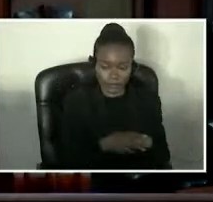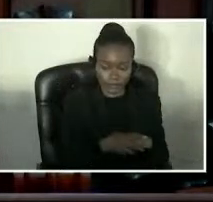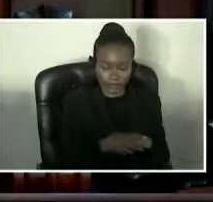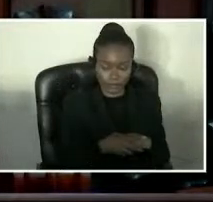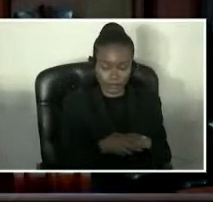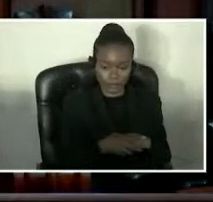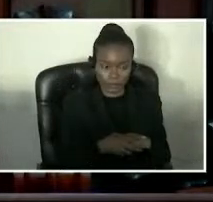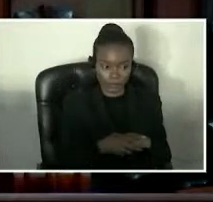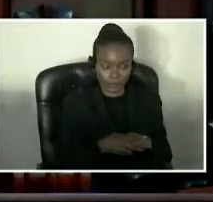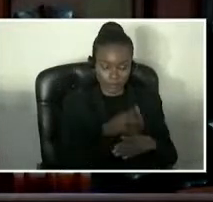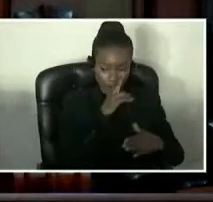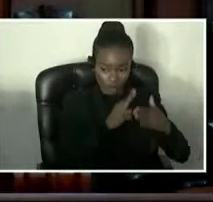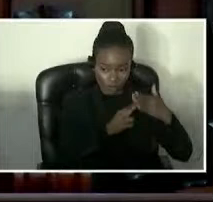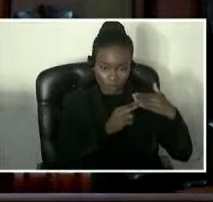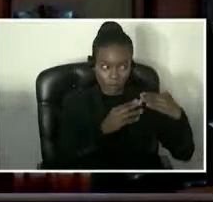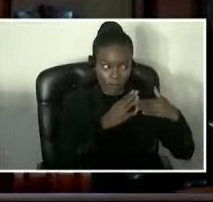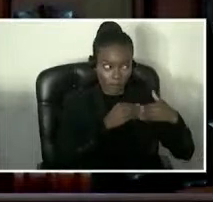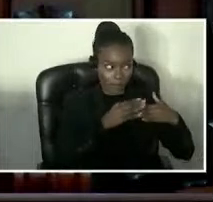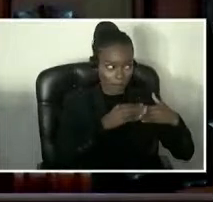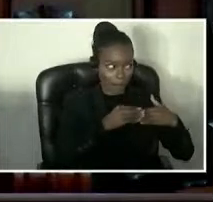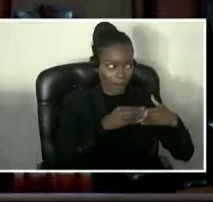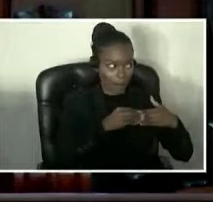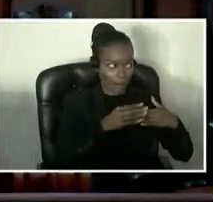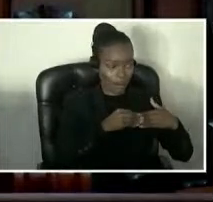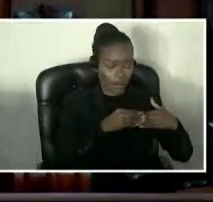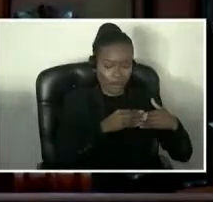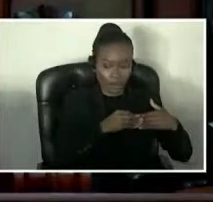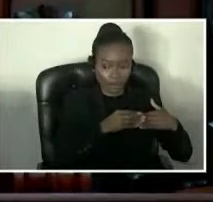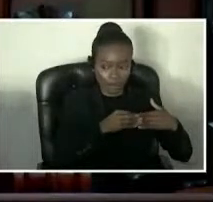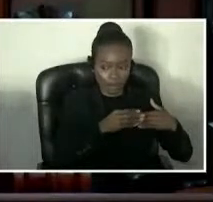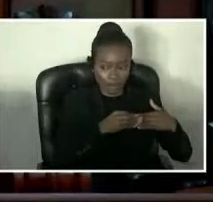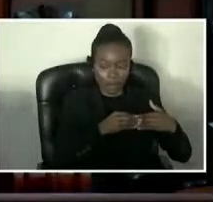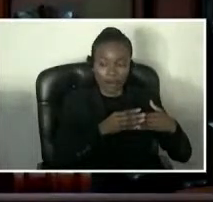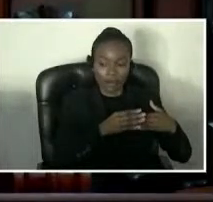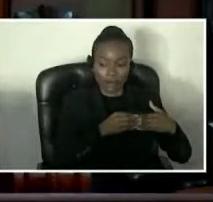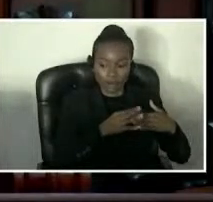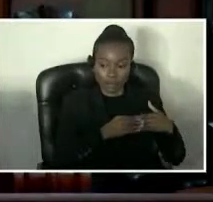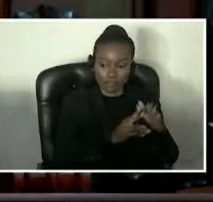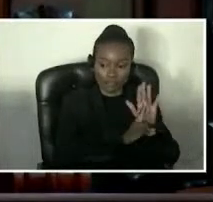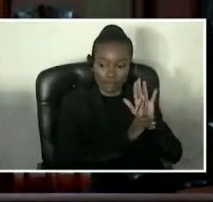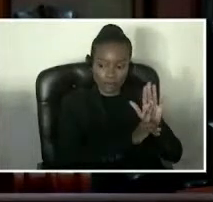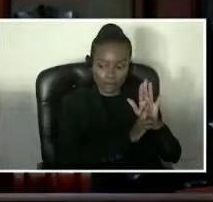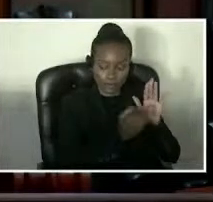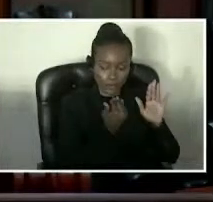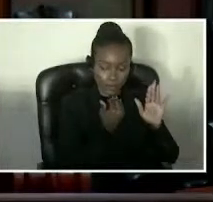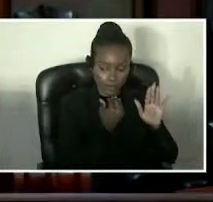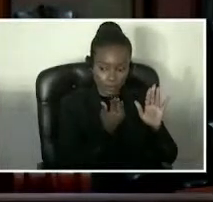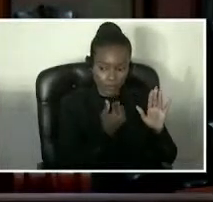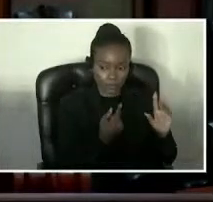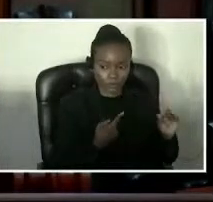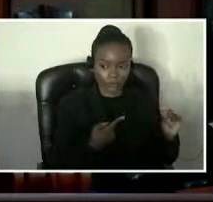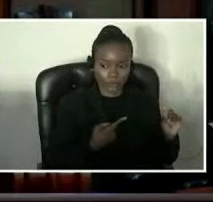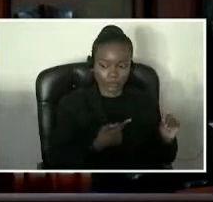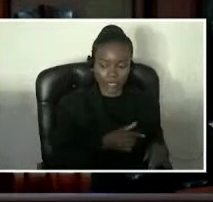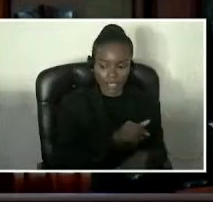this honorable member is speaking on behalf of the atm